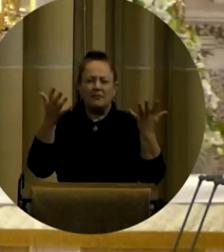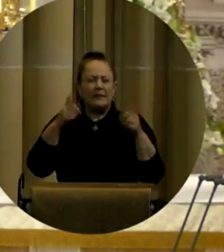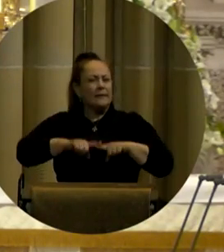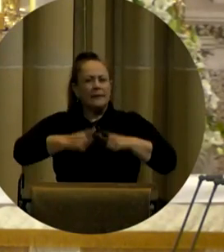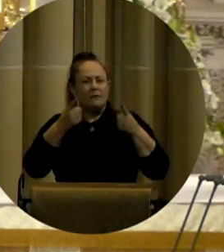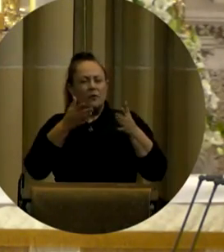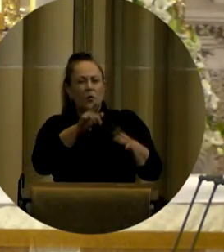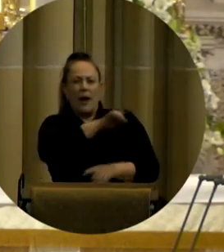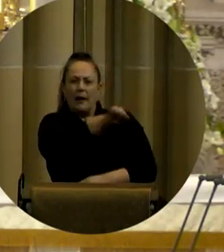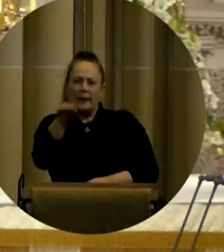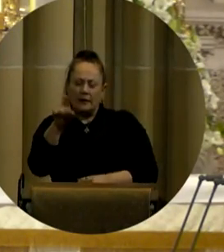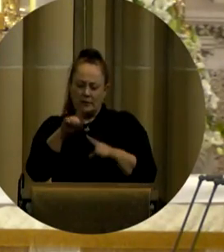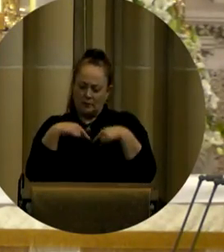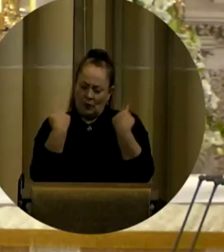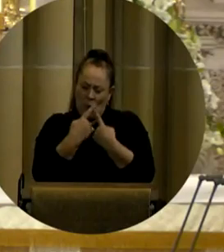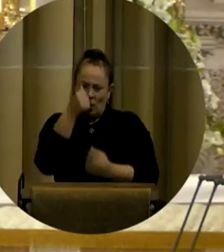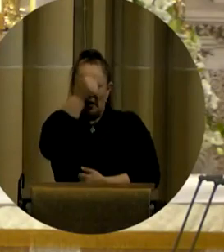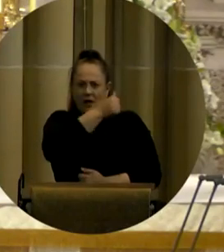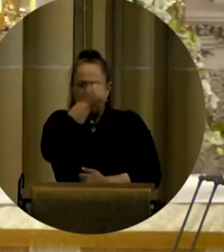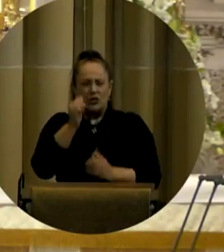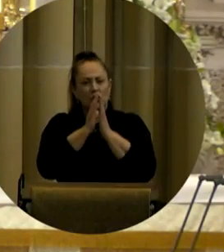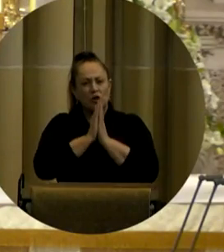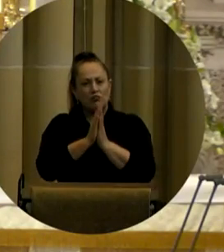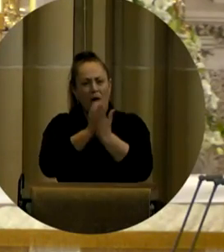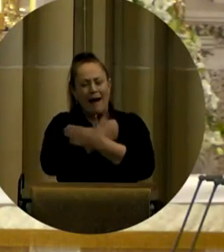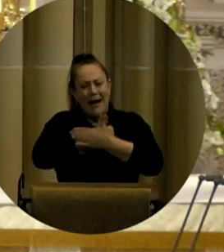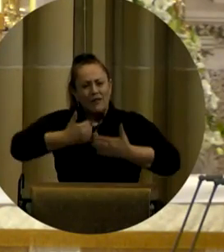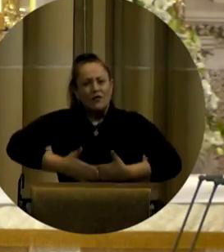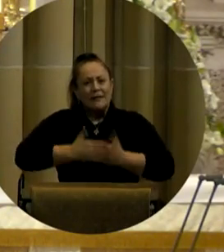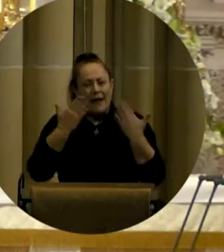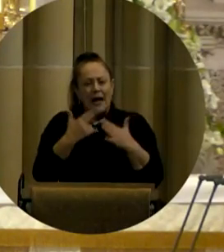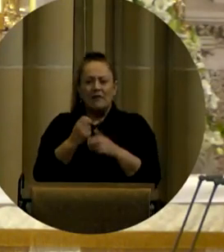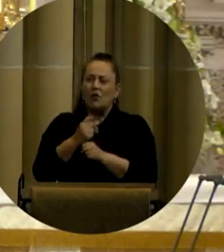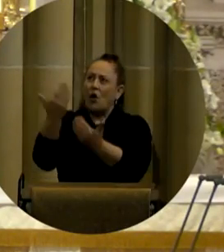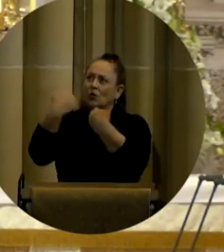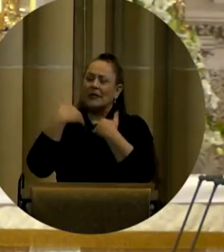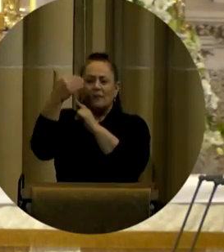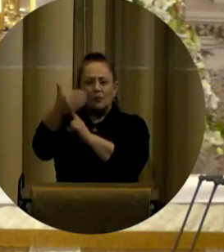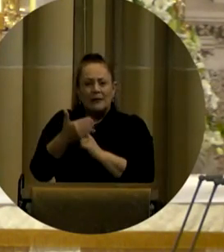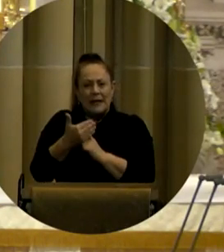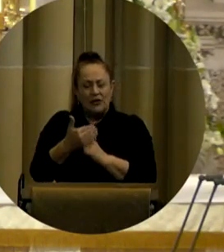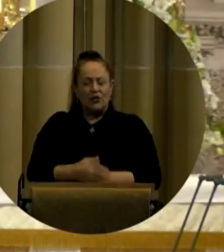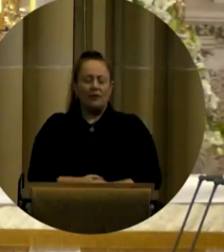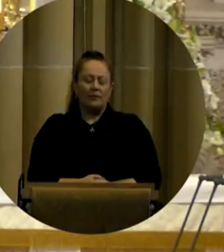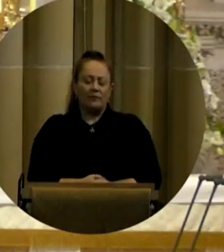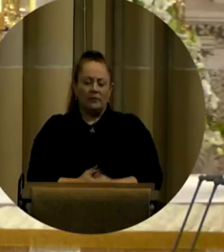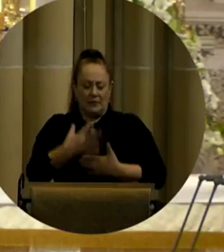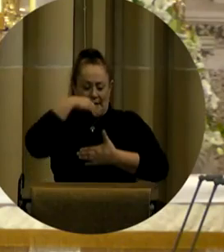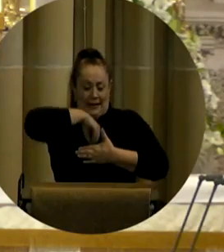Christians pray every day for God to protect us from evils within